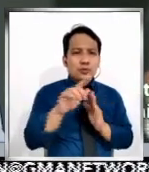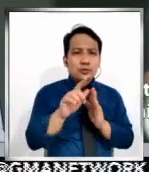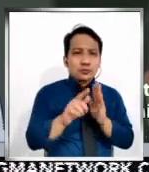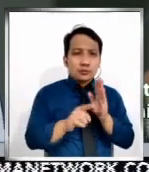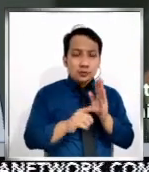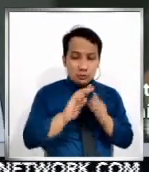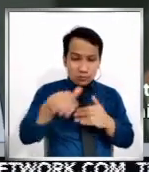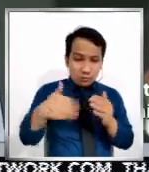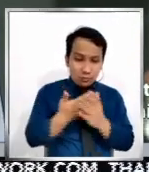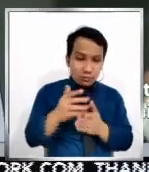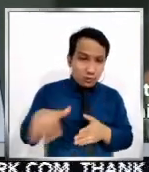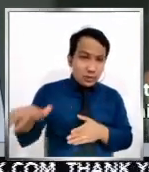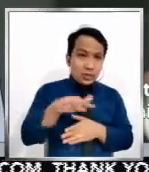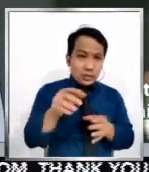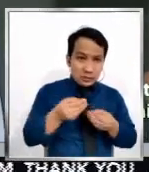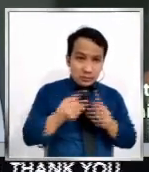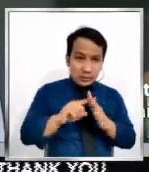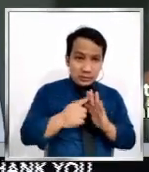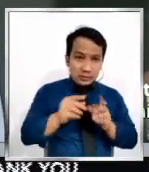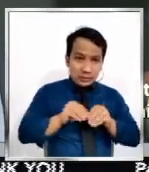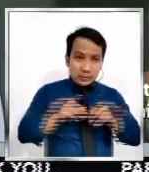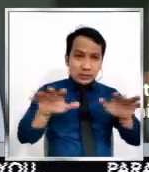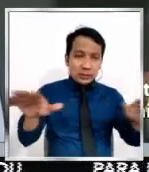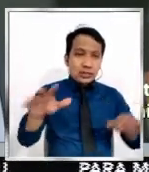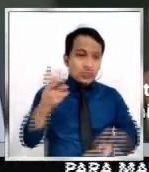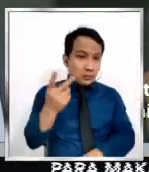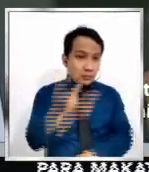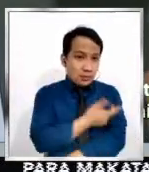rollout. I cannot stress enough,